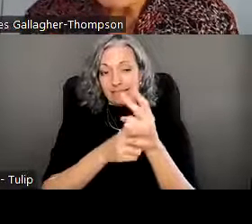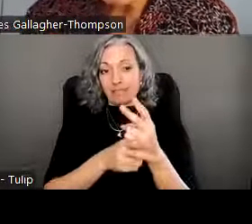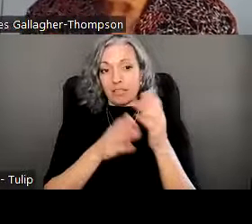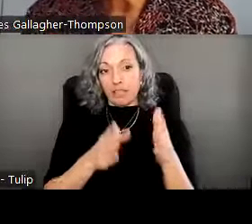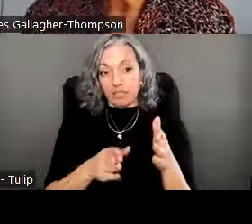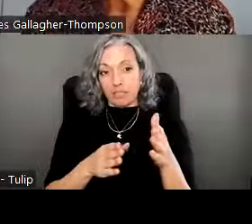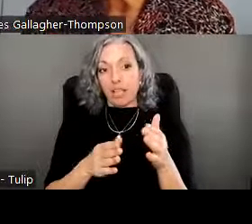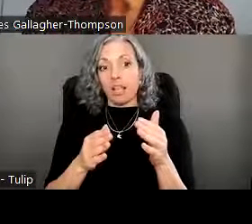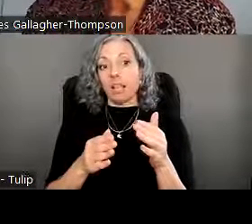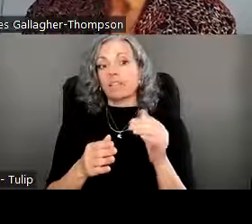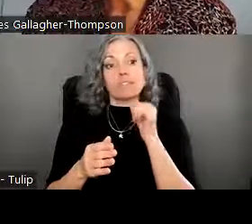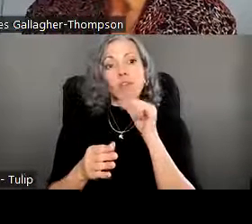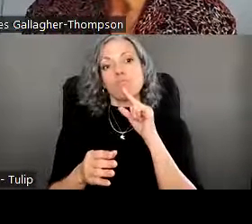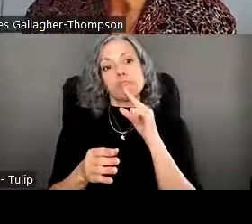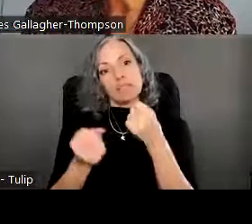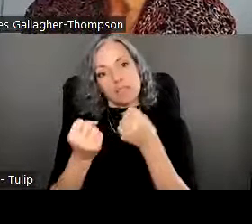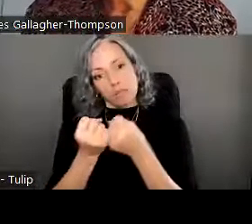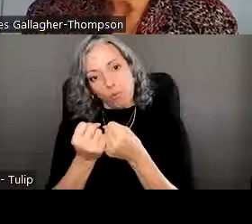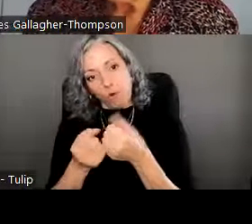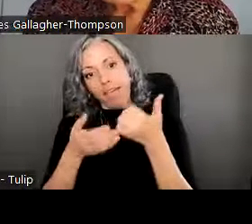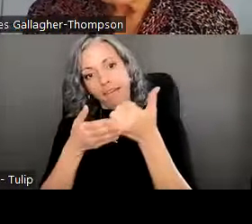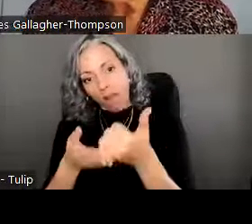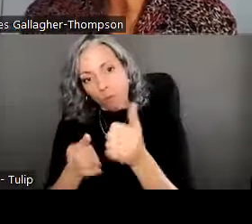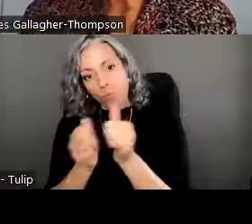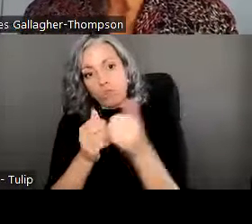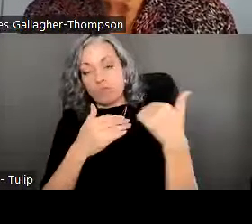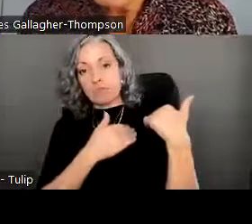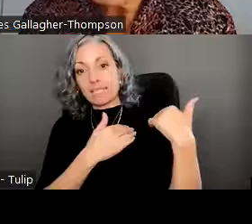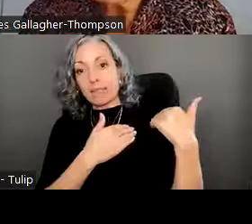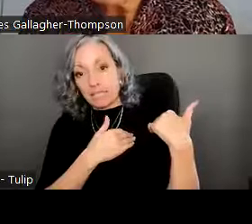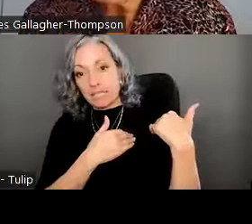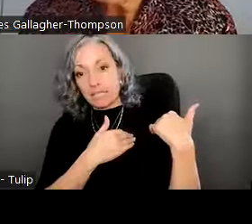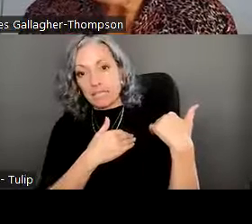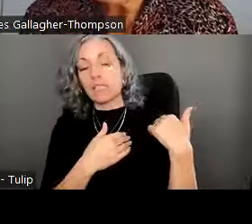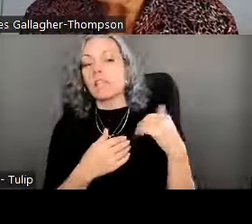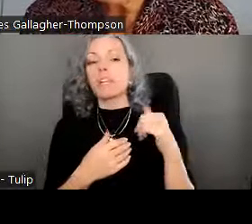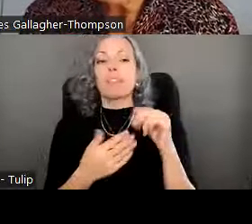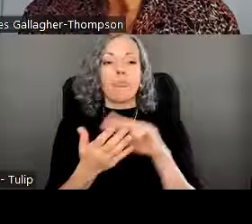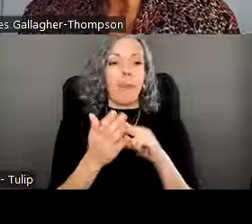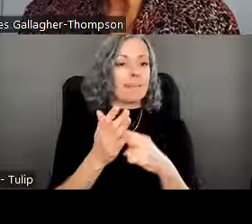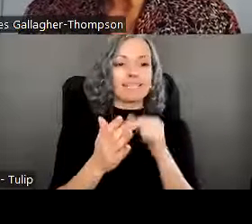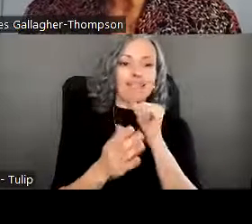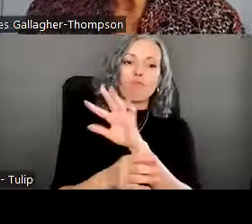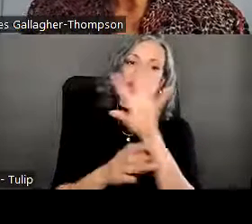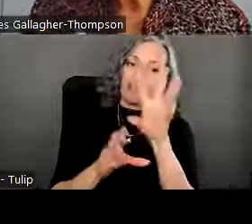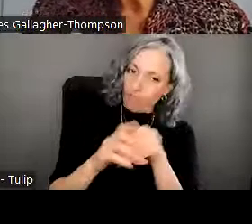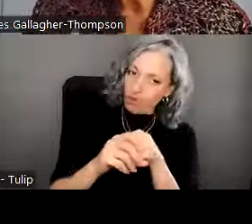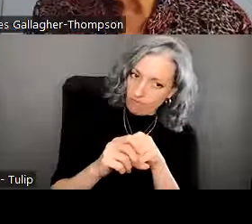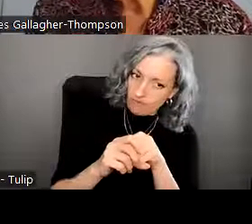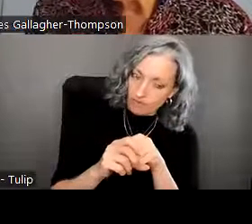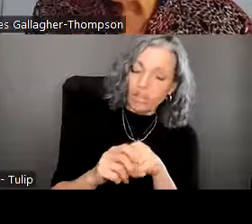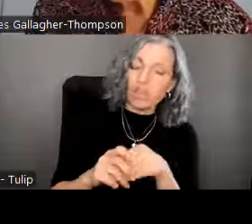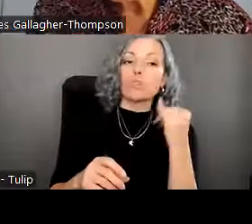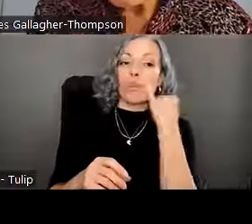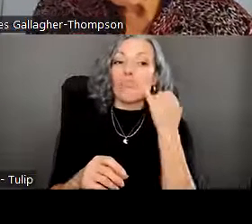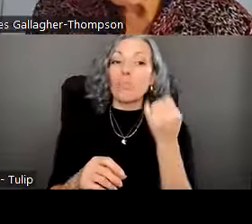less they are likely to help with caregiving tasks and responsibilities, the less they are likely to be involved. So if we